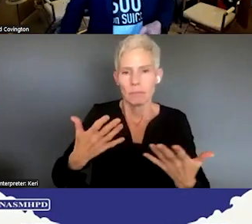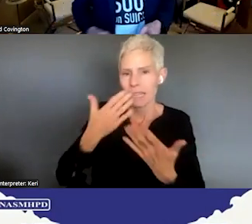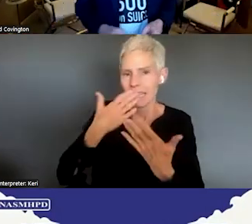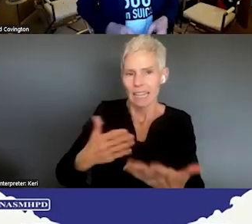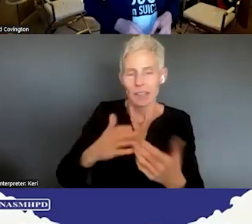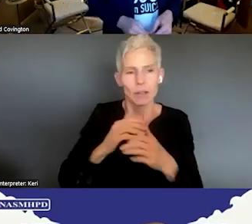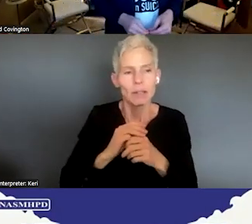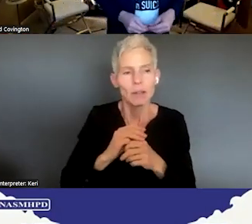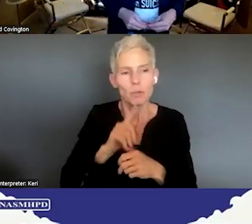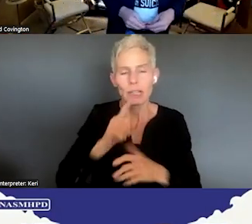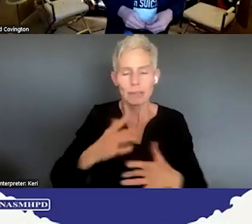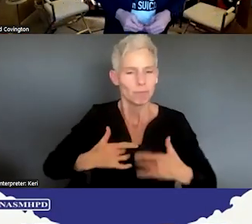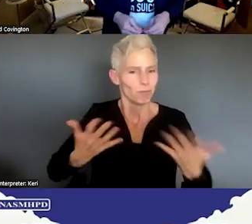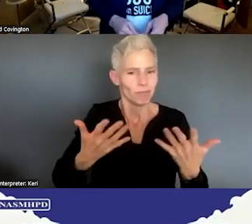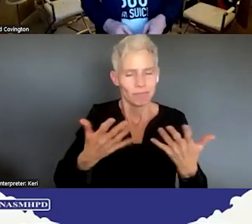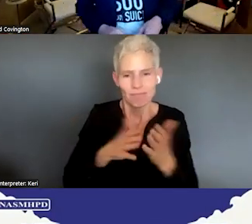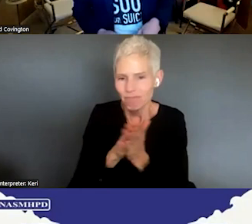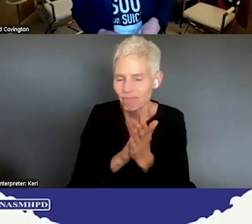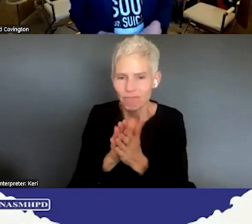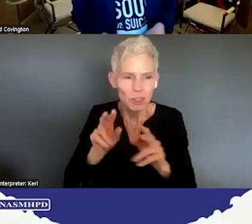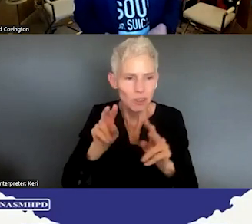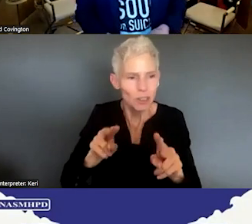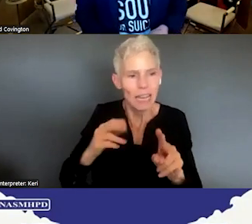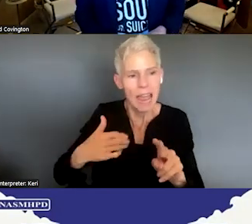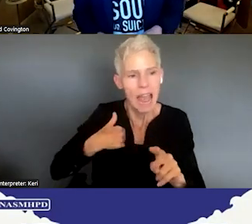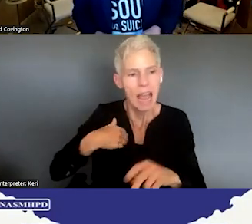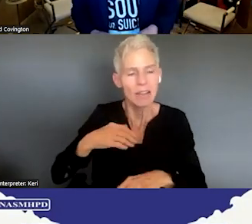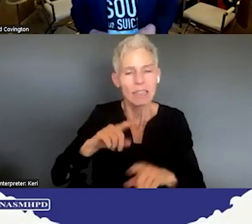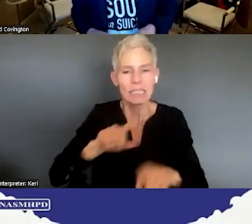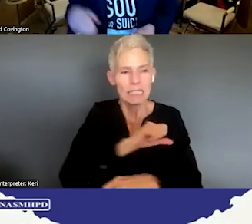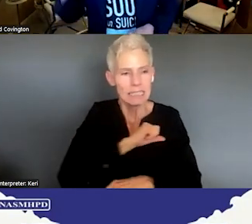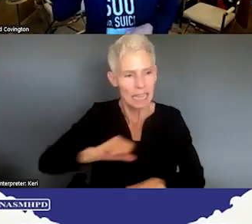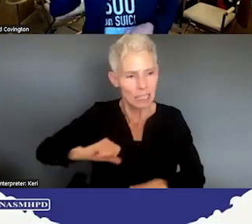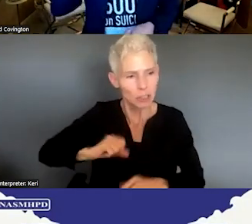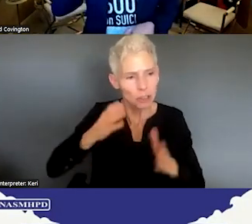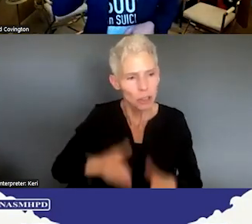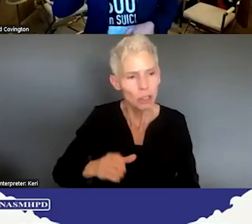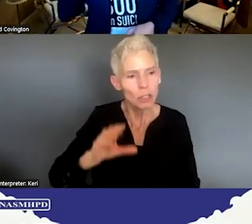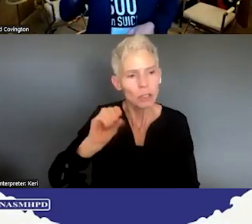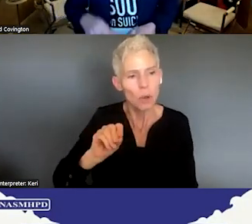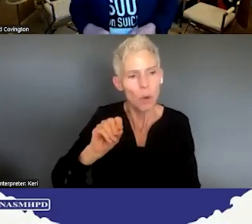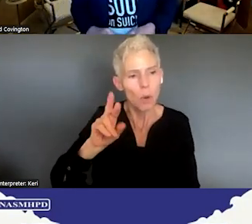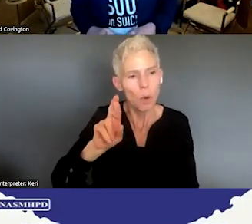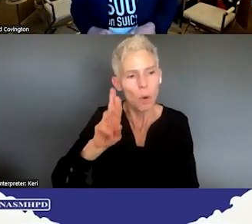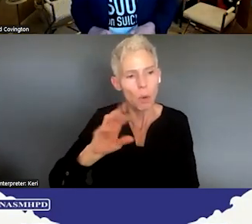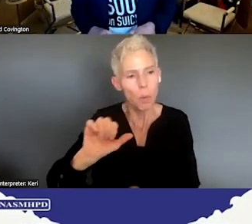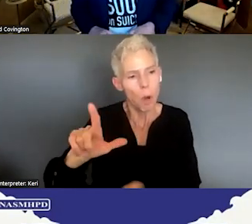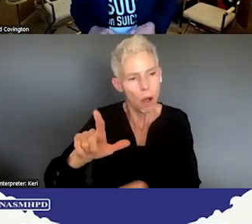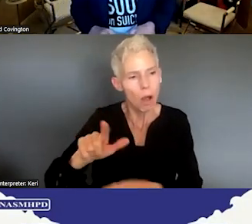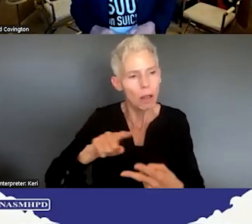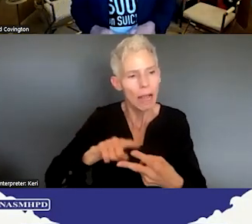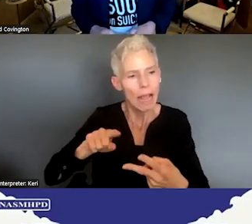So we're very delighted to have Senators Orwell and Dhingra, who are going to open the webinar, sharing